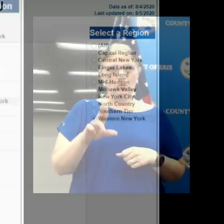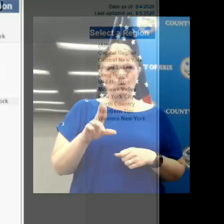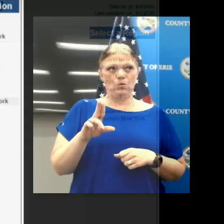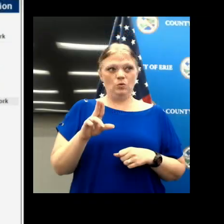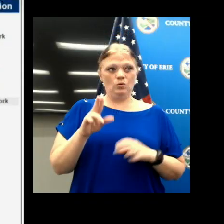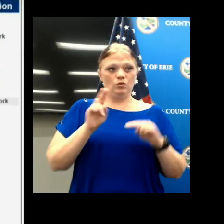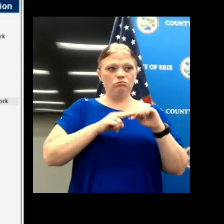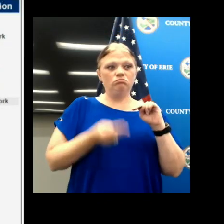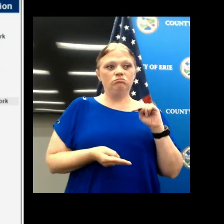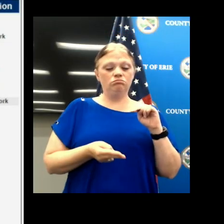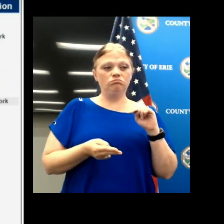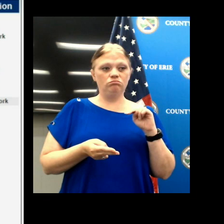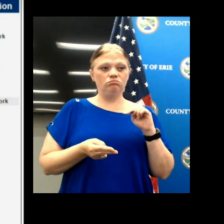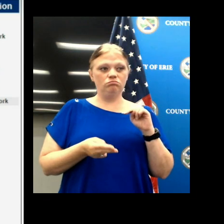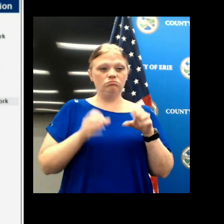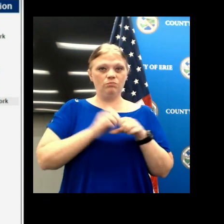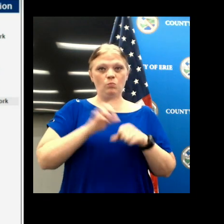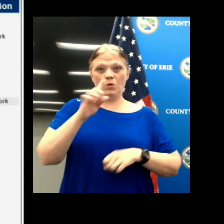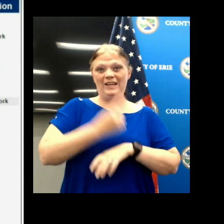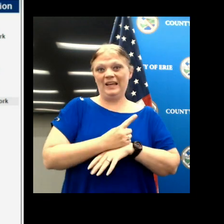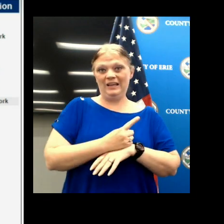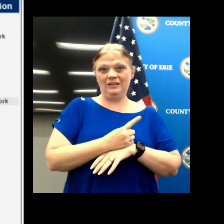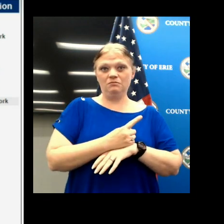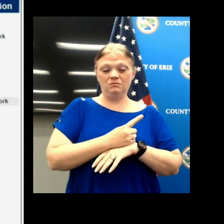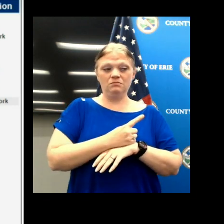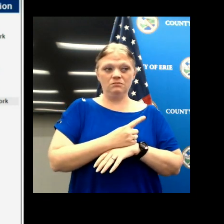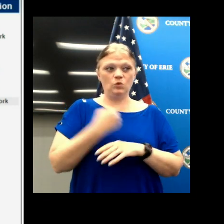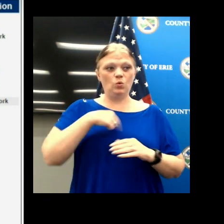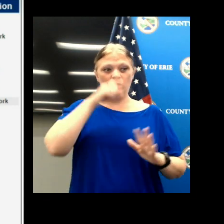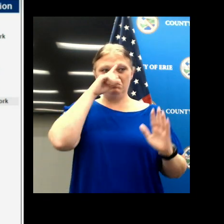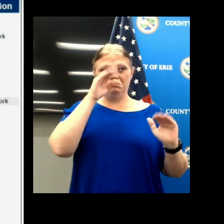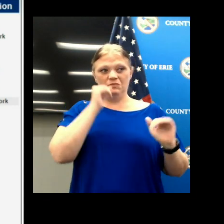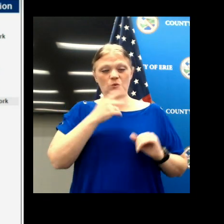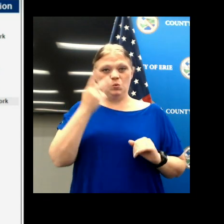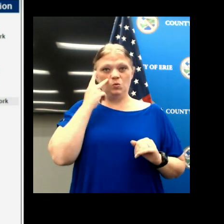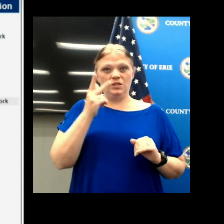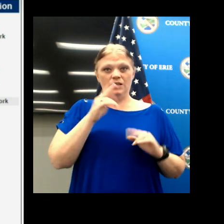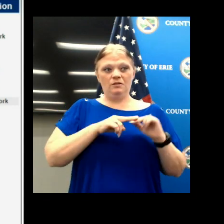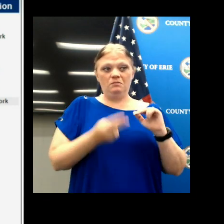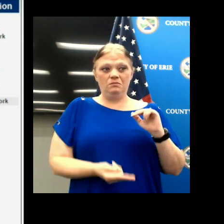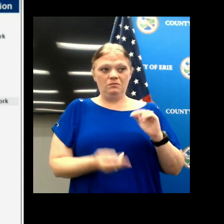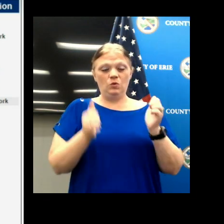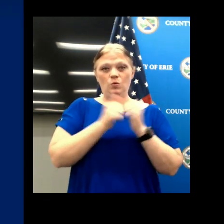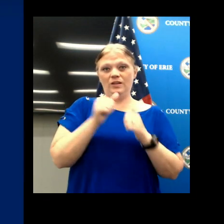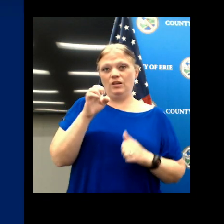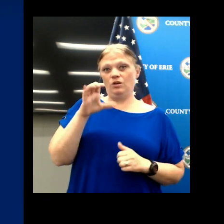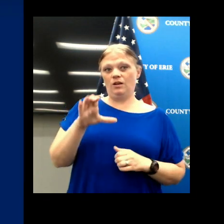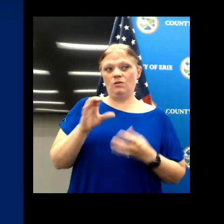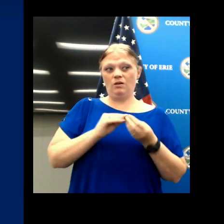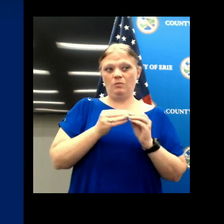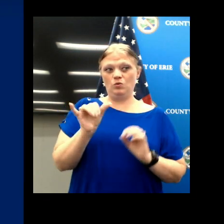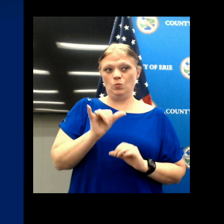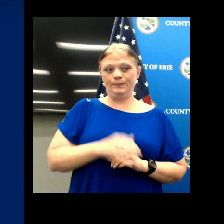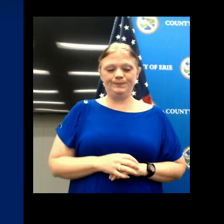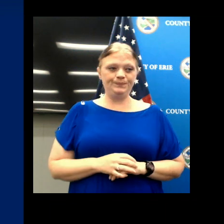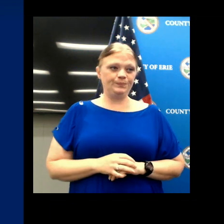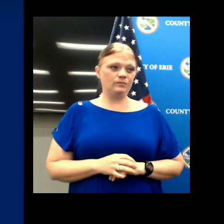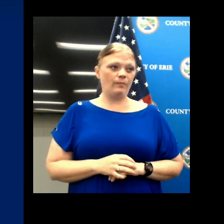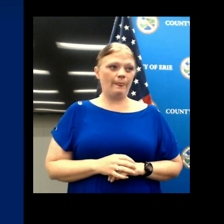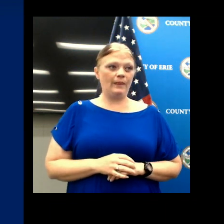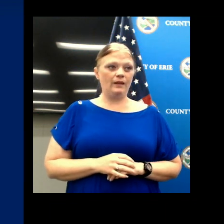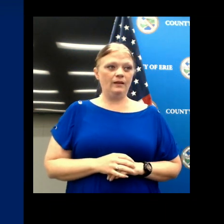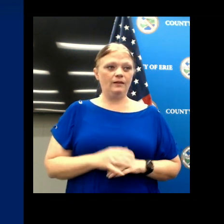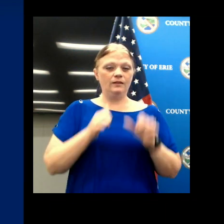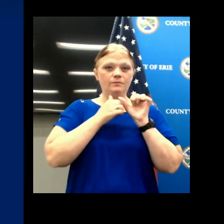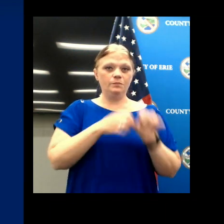drop in just one day, so we anticipate seeing a drop with the Erie County numbers as well. The cases by